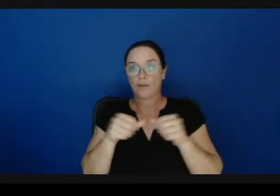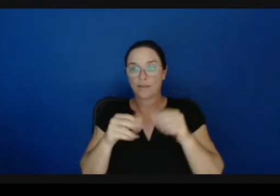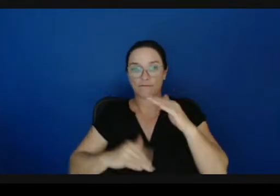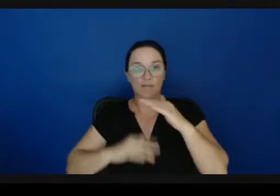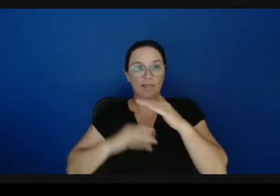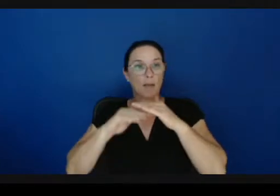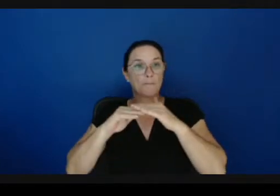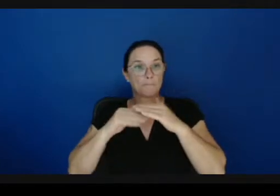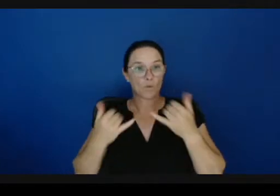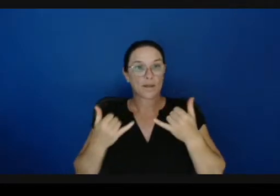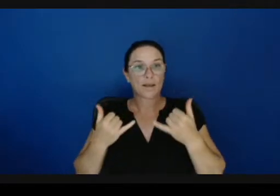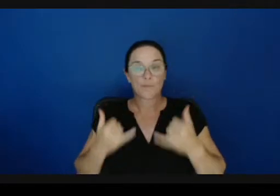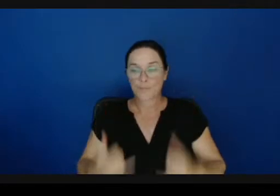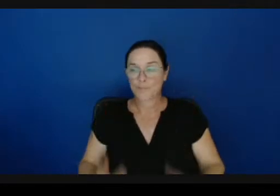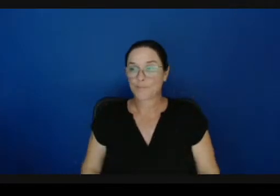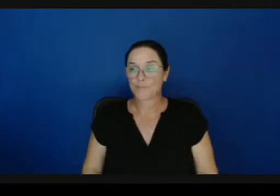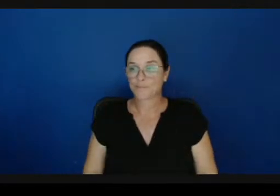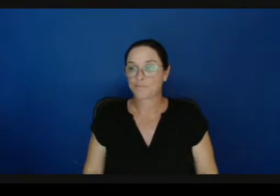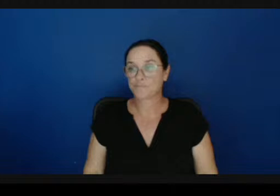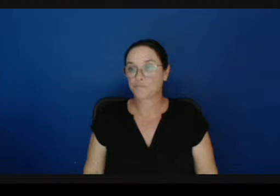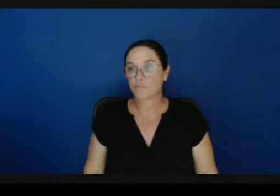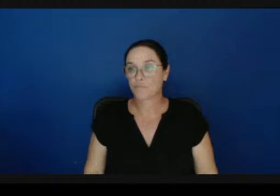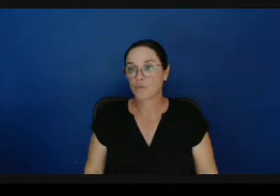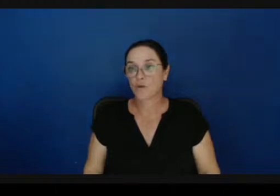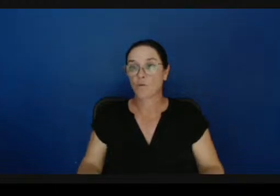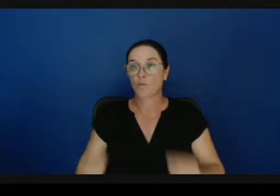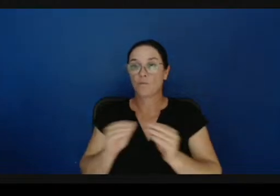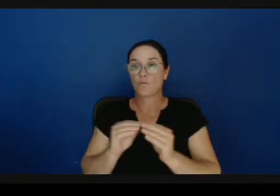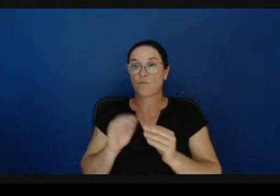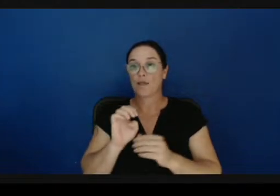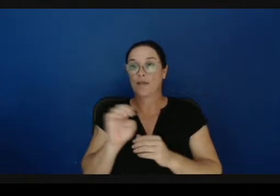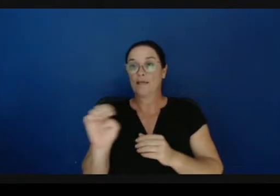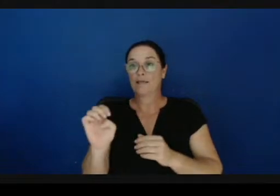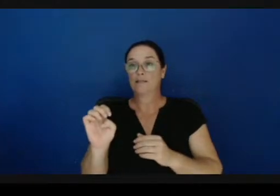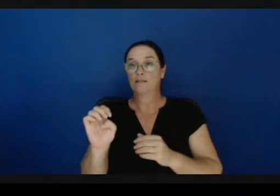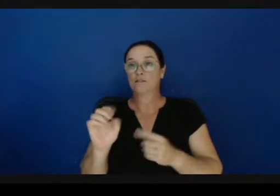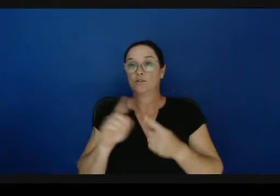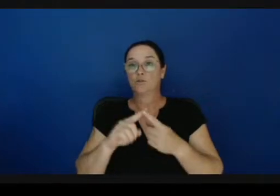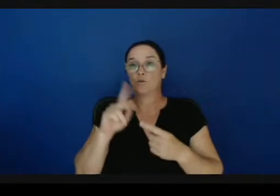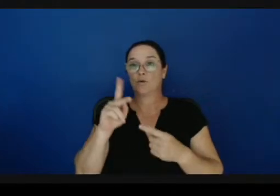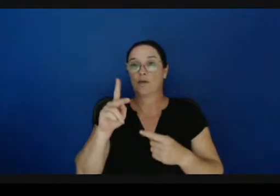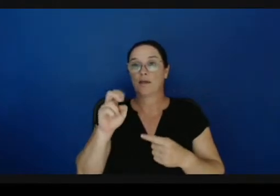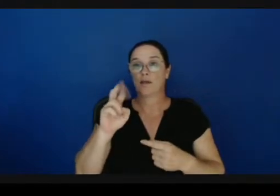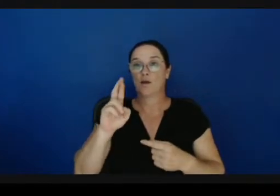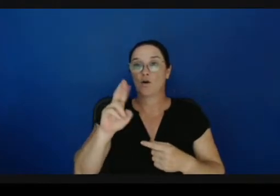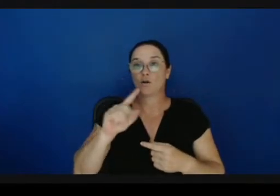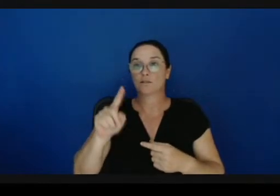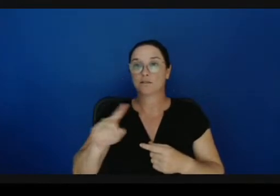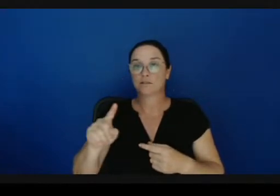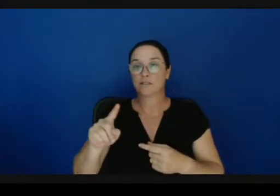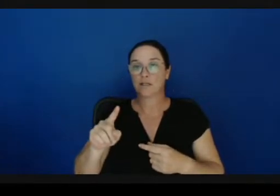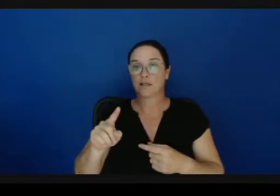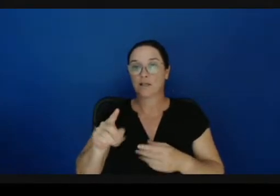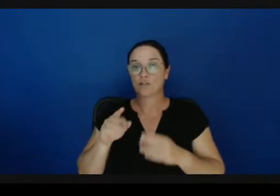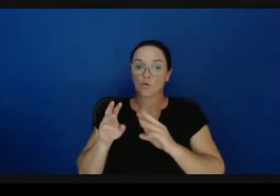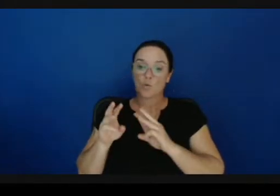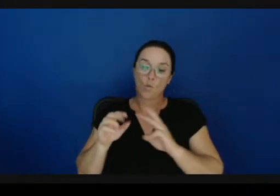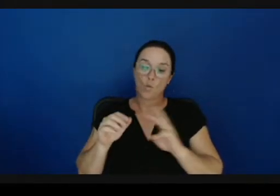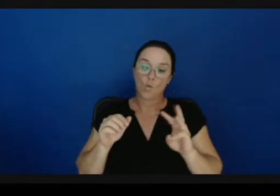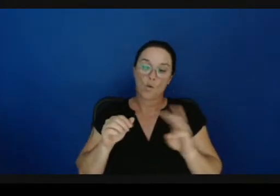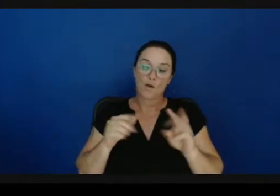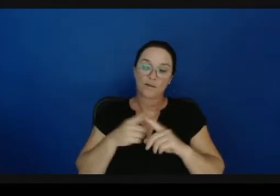there. We go a little bit further east to the KERZ station. This is just west of Nāpau, just northwest of Nāpau.